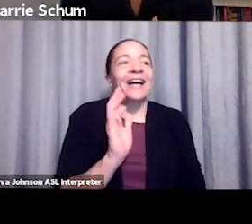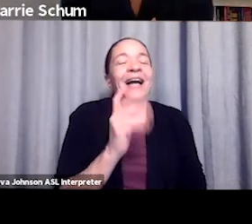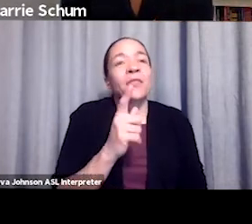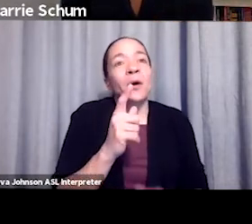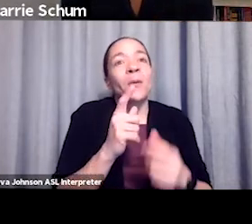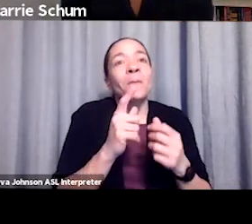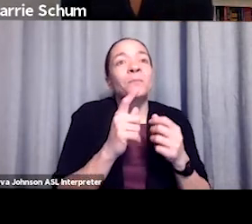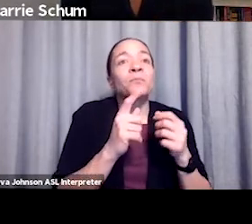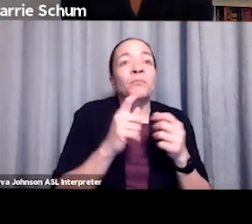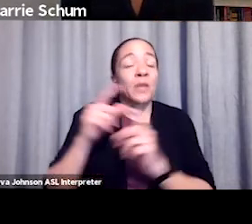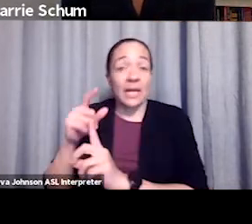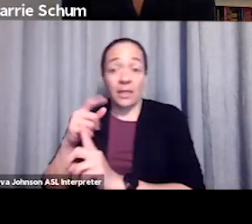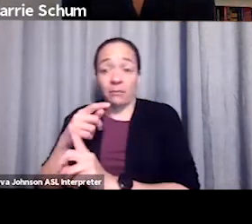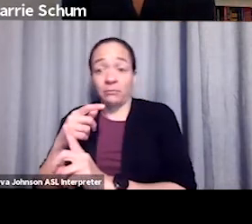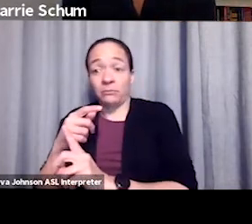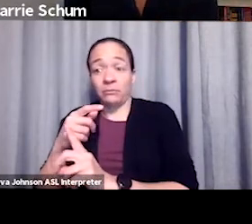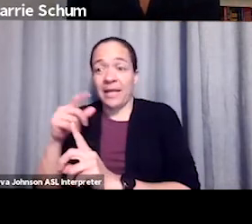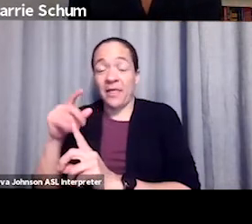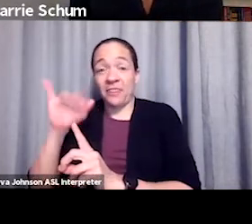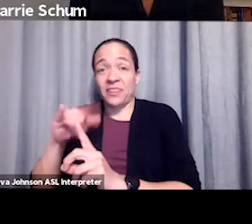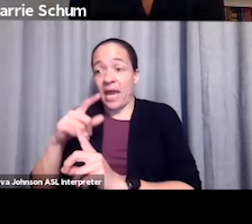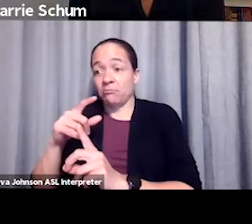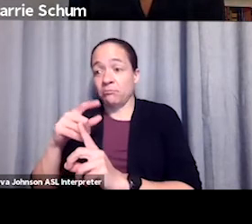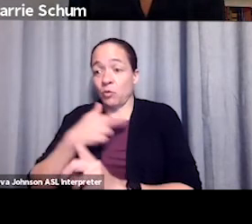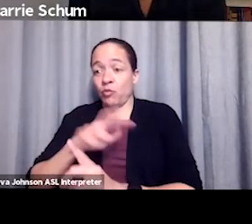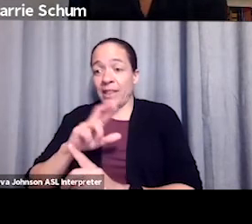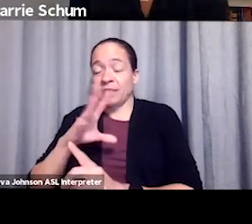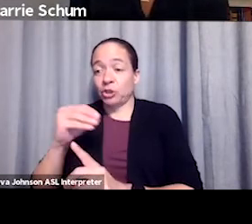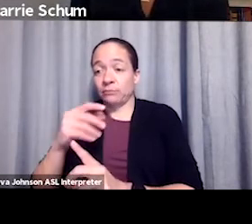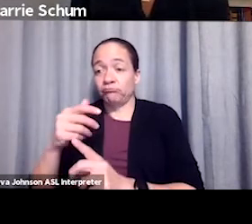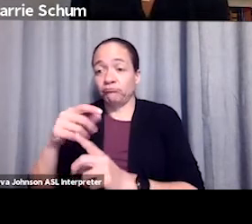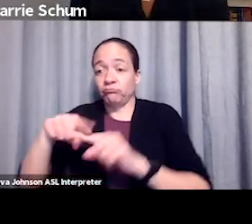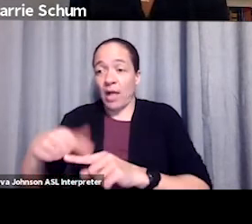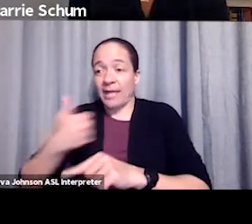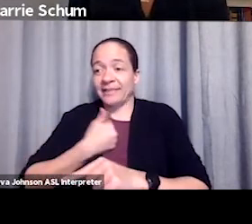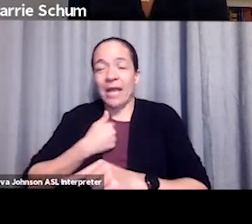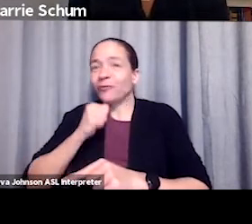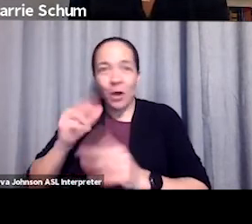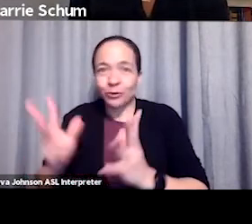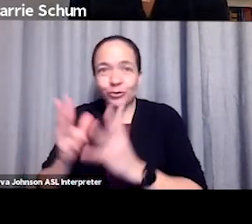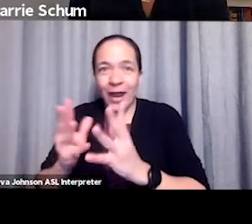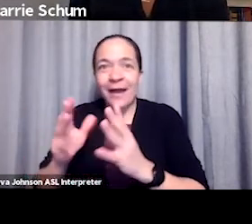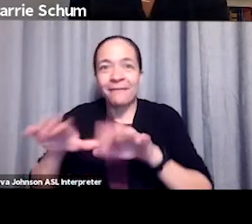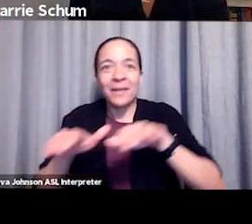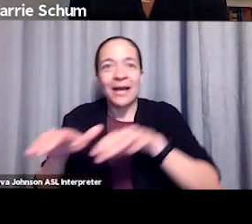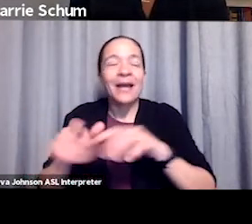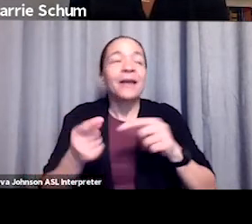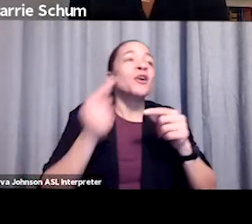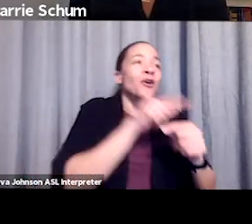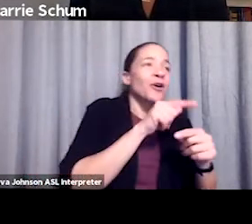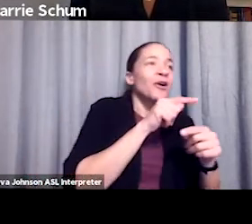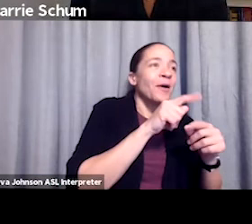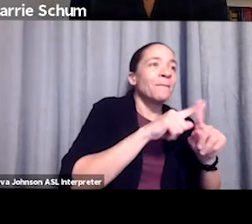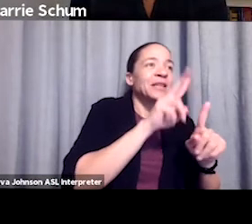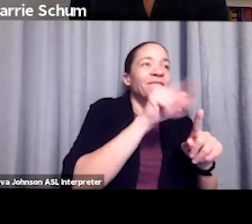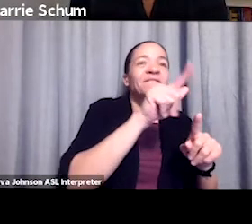really don't drive their behavior. And the shared aspiration here is that they respect people who are different, they really want to make a difference in the world,